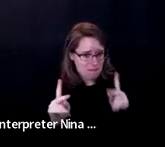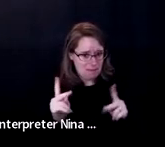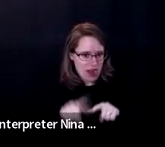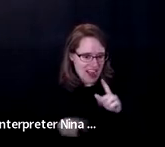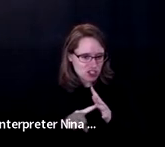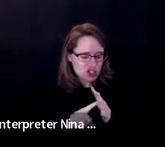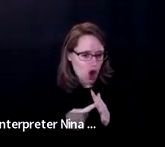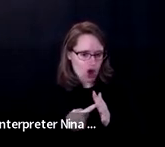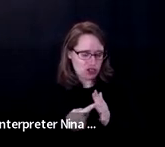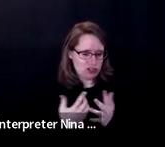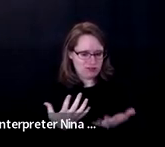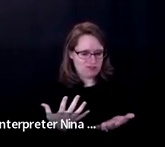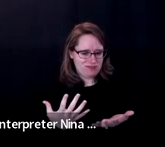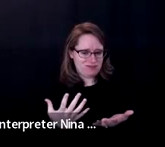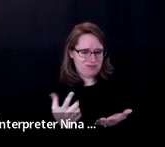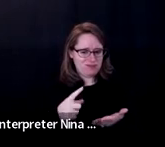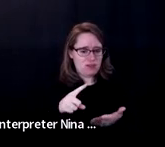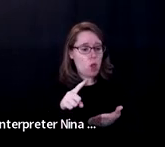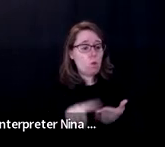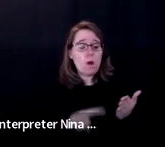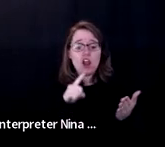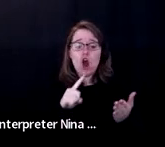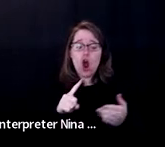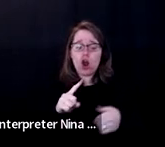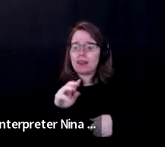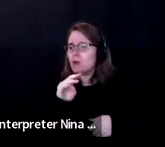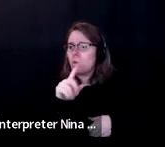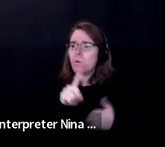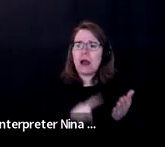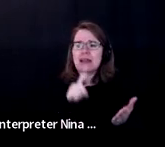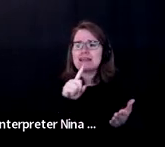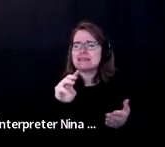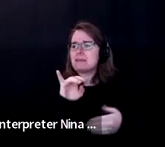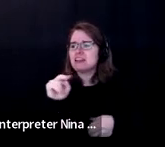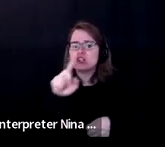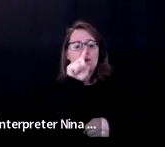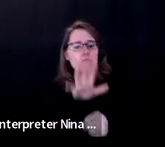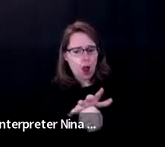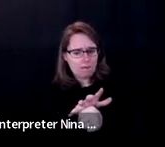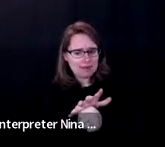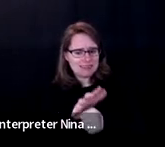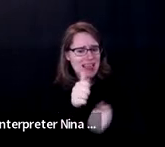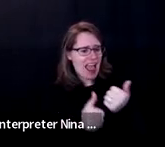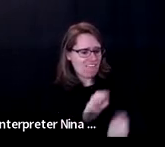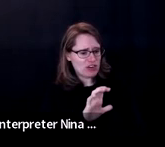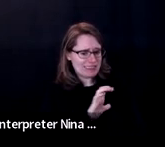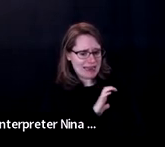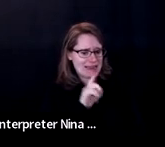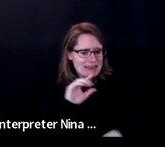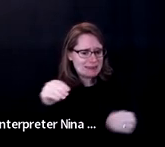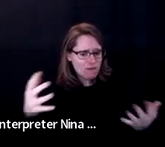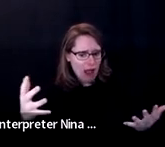of basic set of things, sort of the Minnesota promise, if you will, that every citizen sort of gets when they're here? And how does that